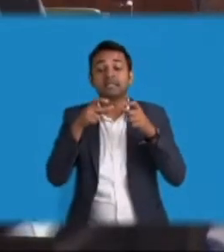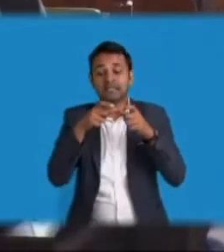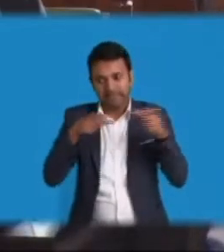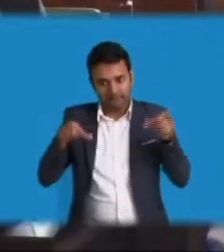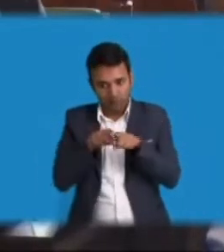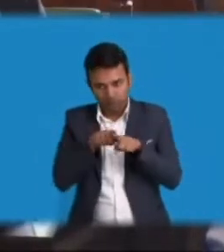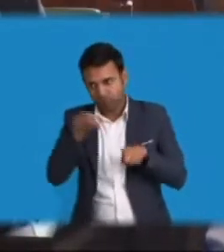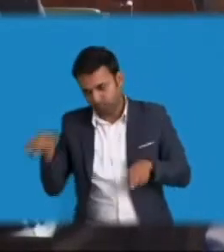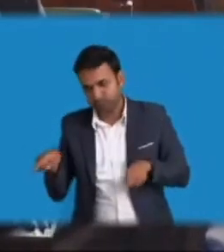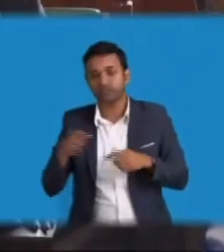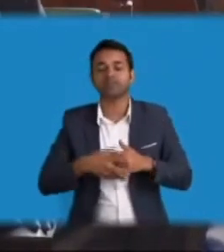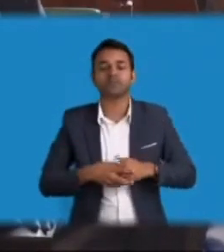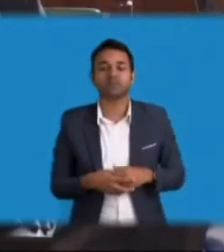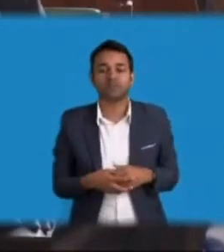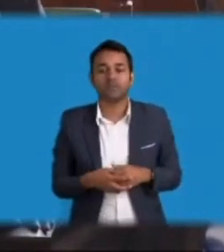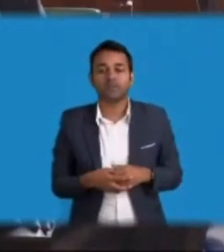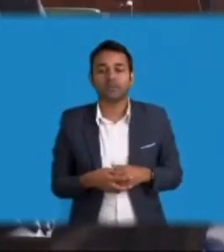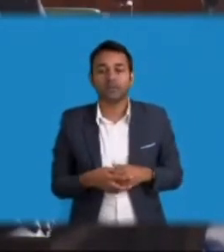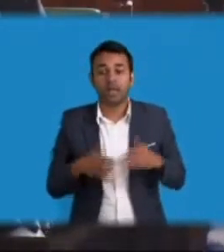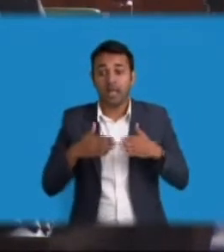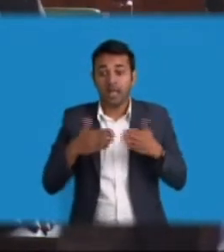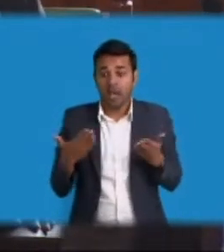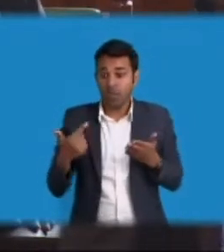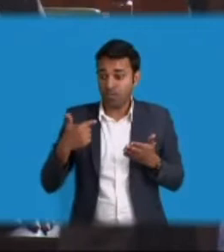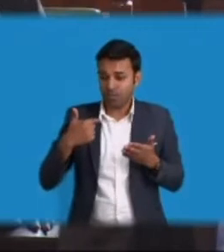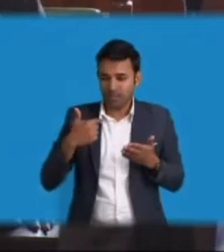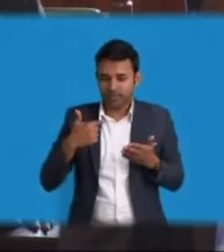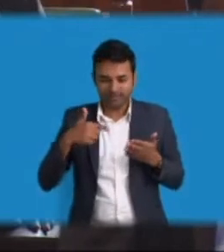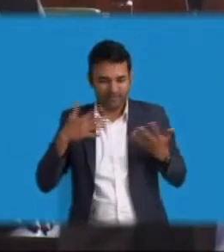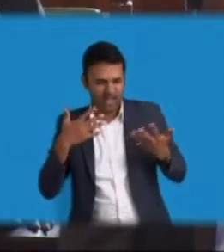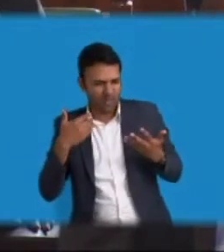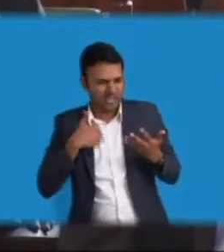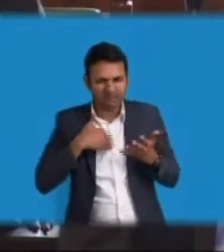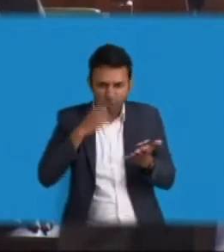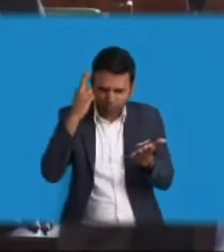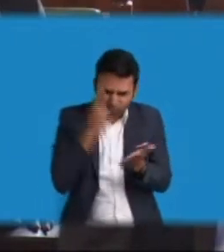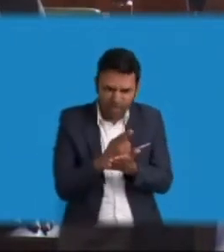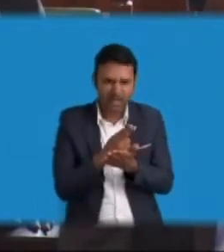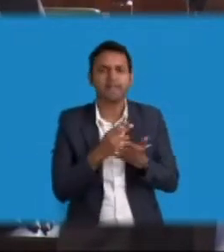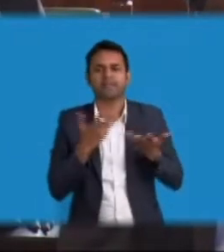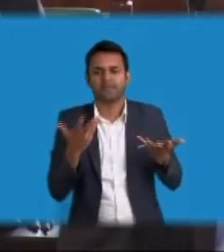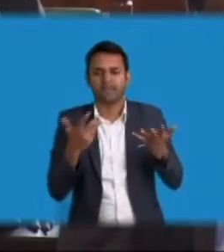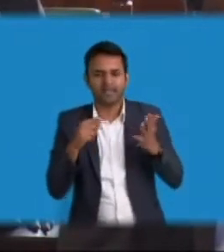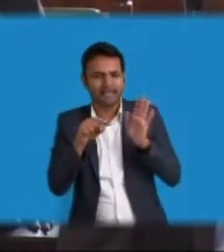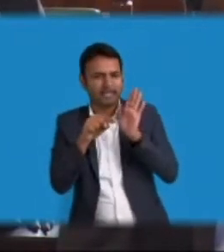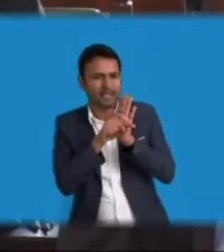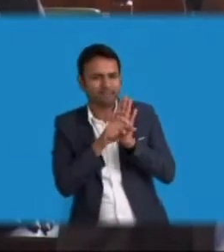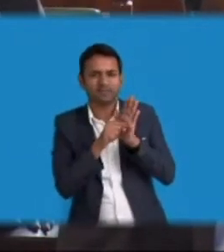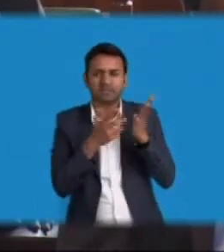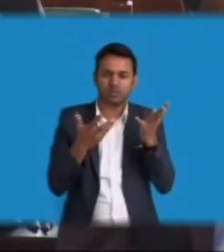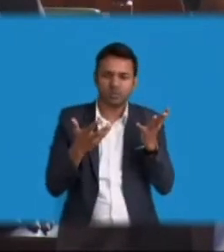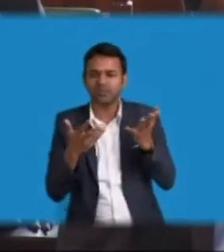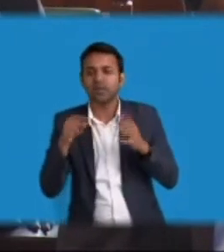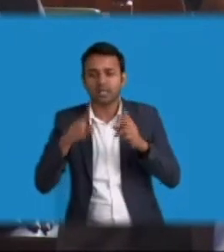in a new realities. Instead of speaking negative about urban growth, we need to see it as an opportunity,